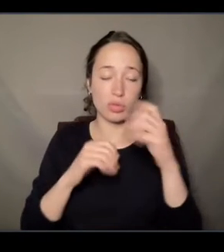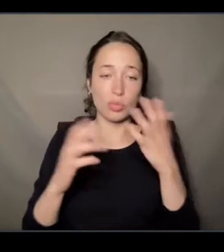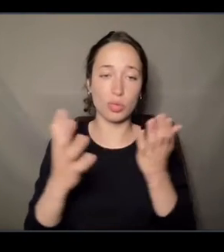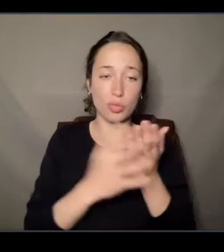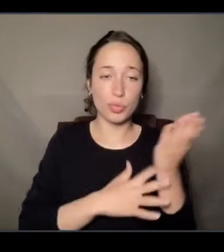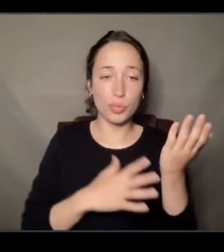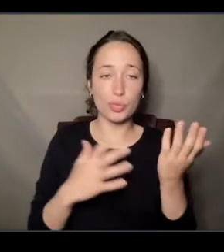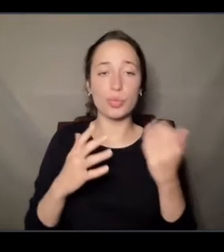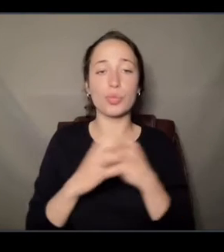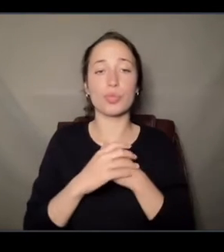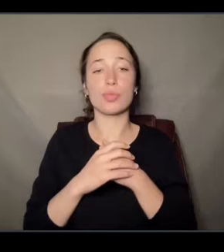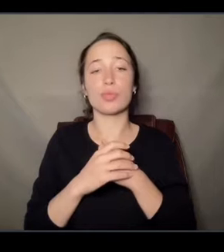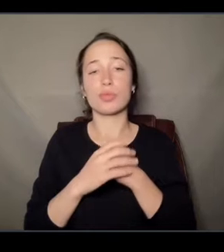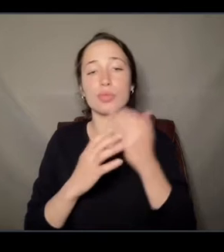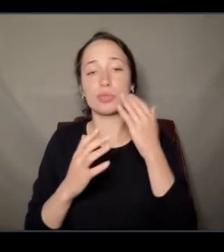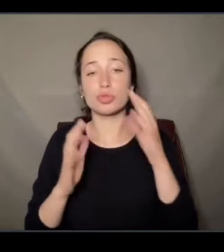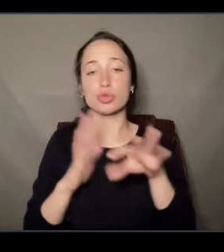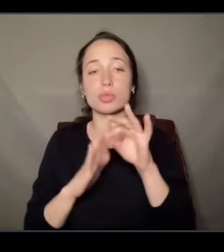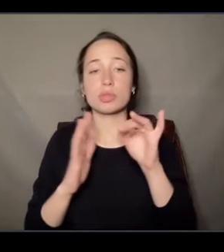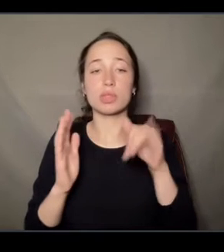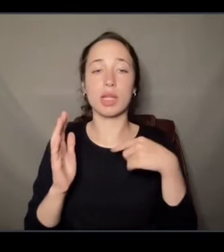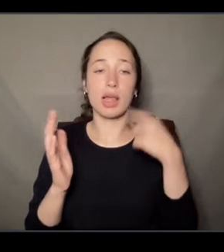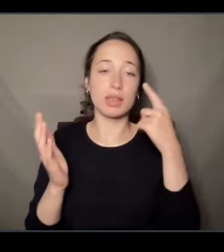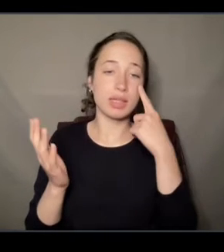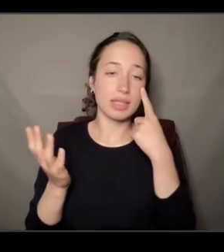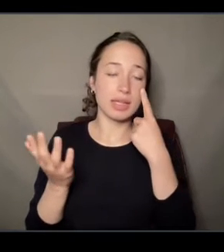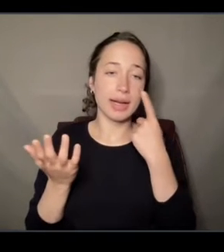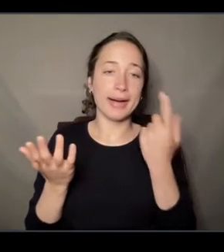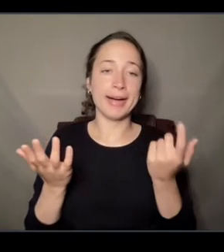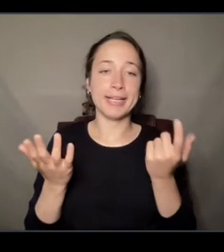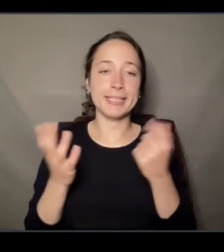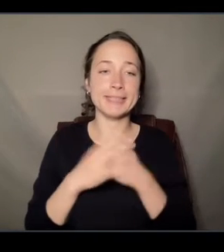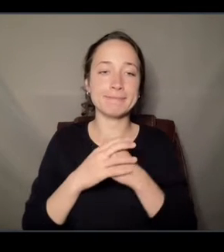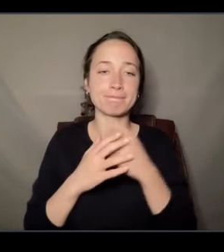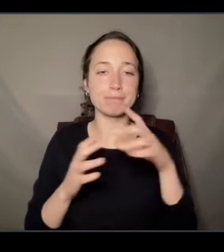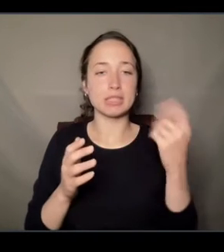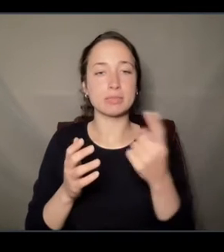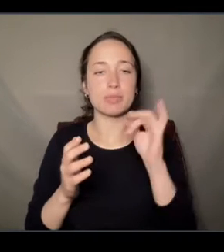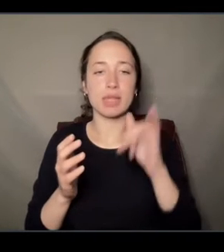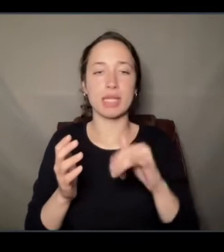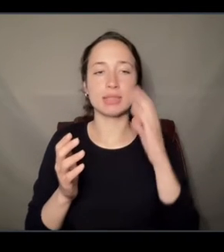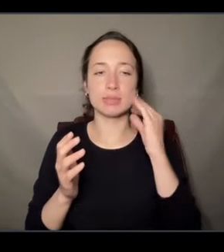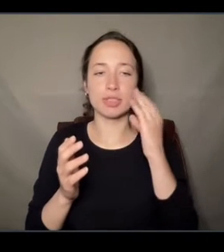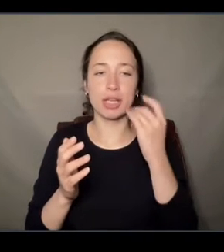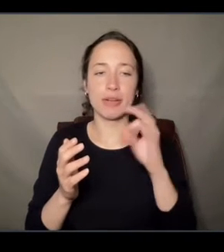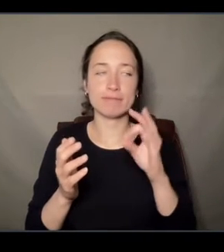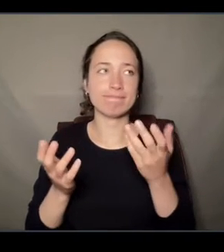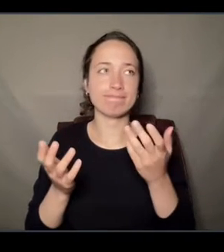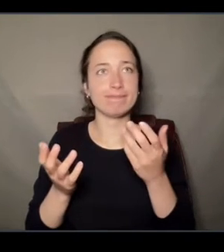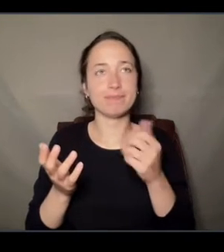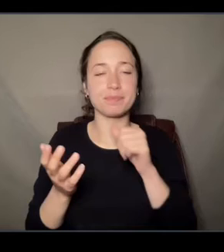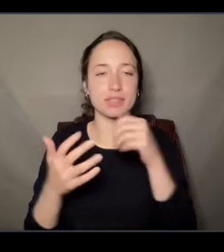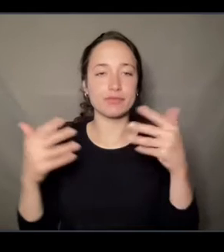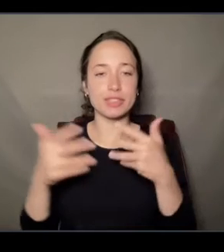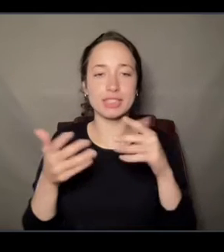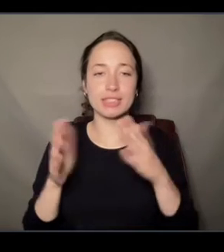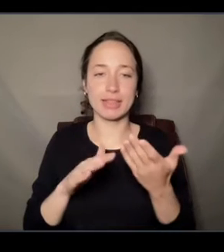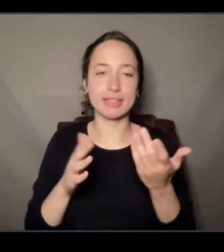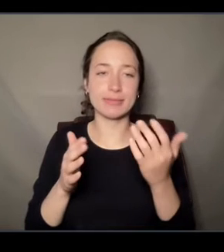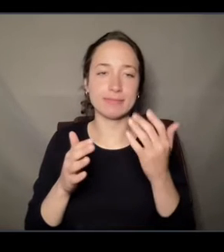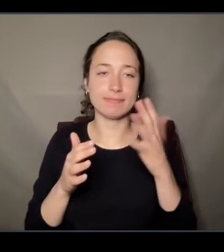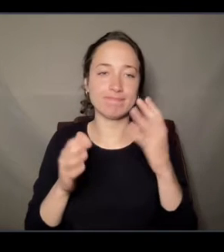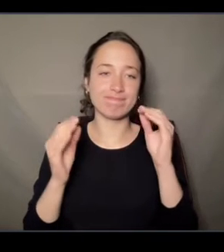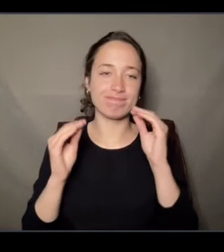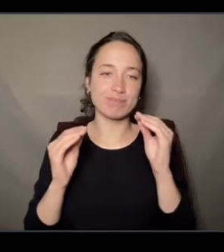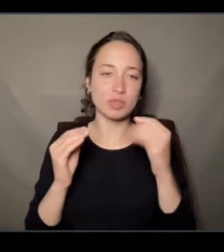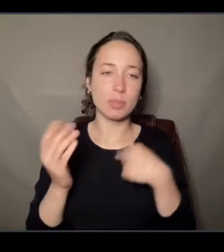is going through and, you know, choose that, I think that's, I don't know, that's something that experience of like, of not fearing